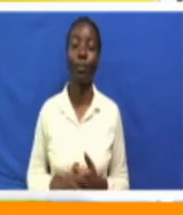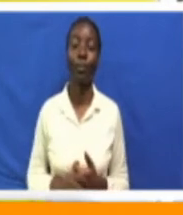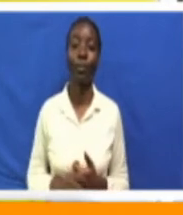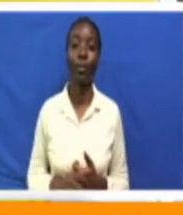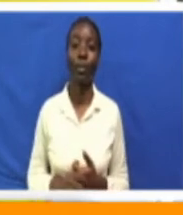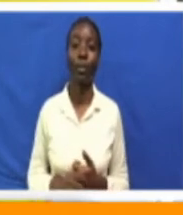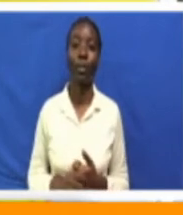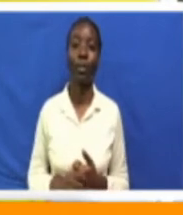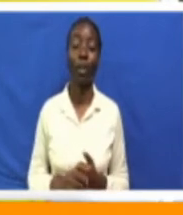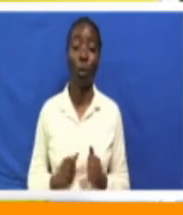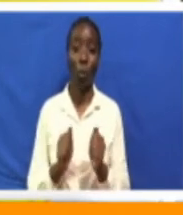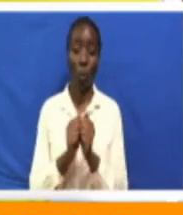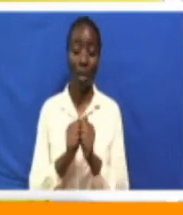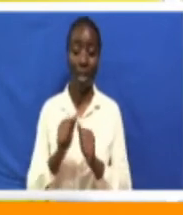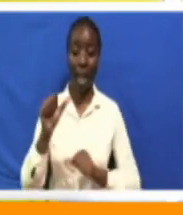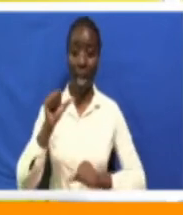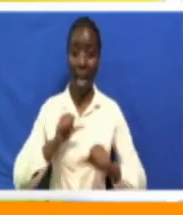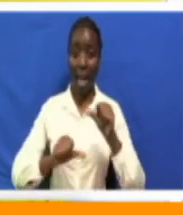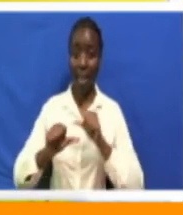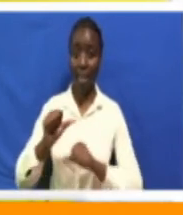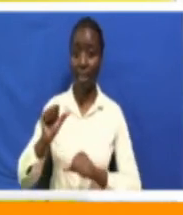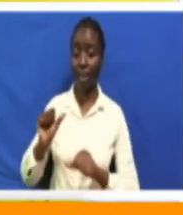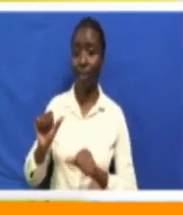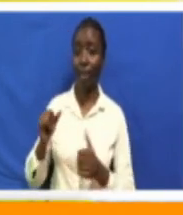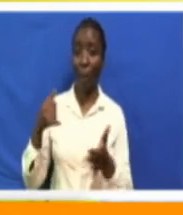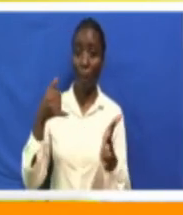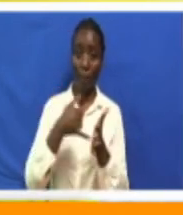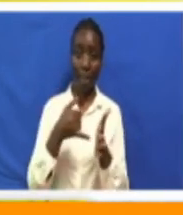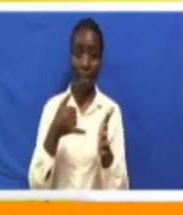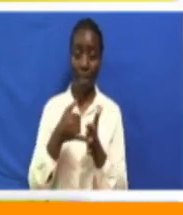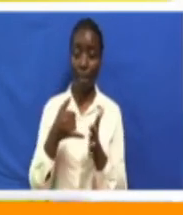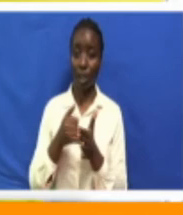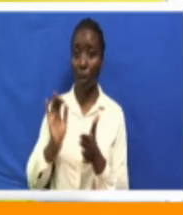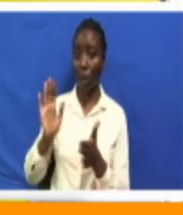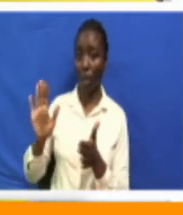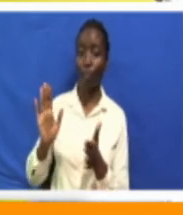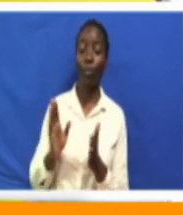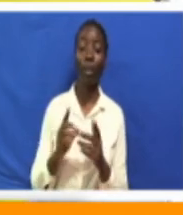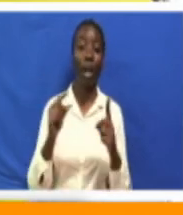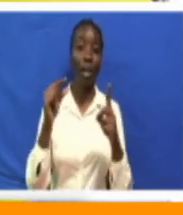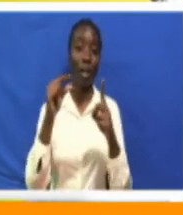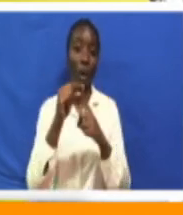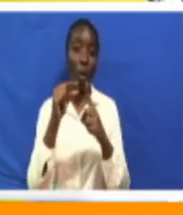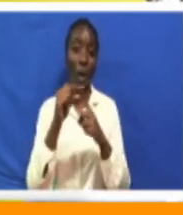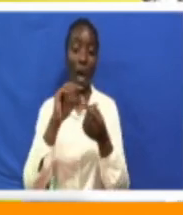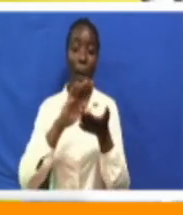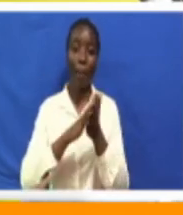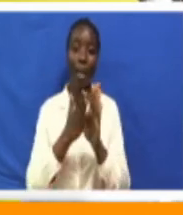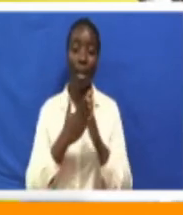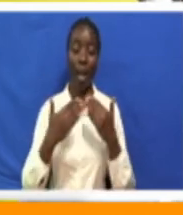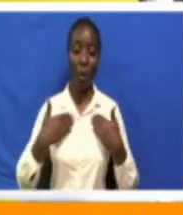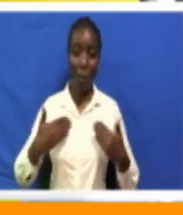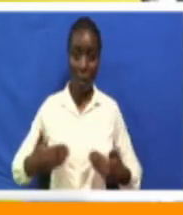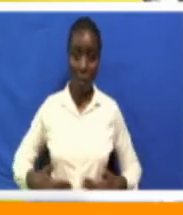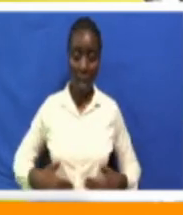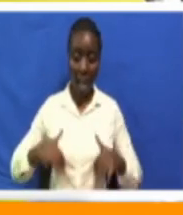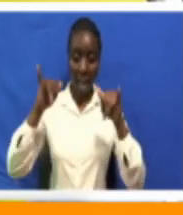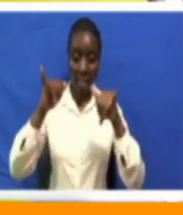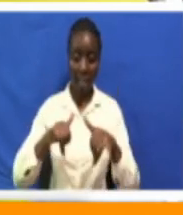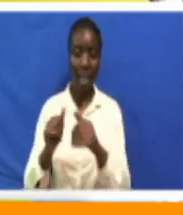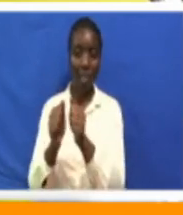with her active participation the word became flesh and dwelt amongst us